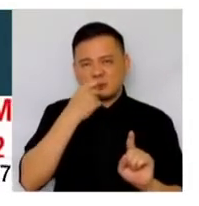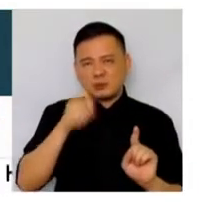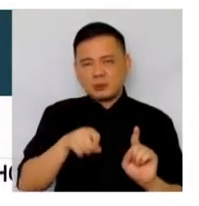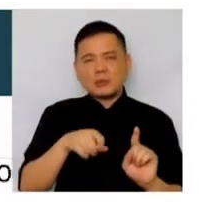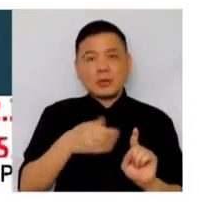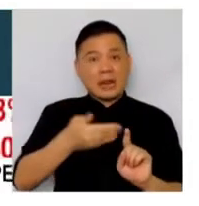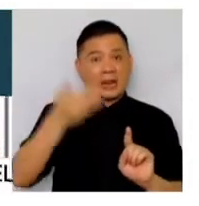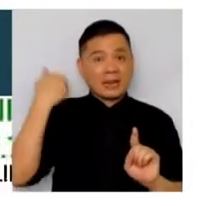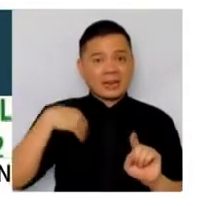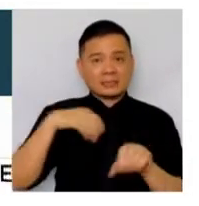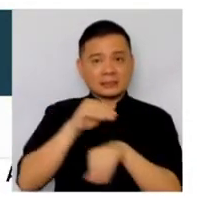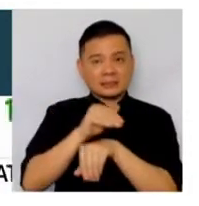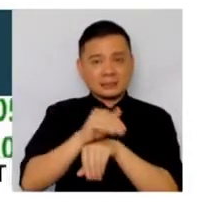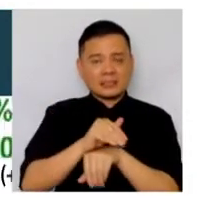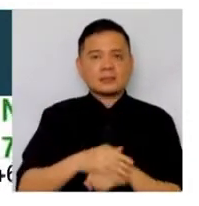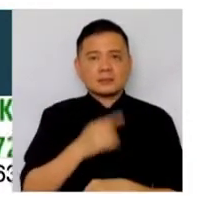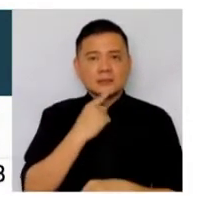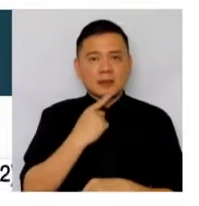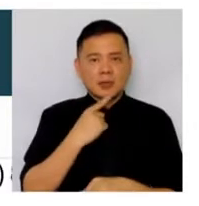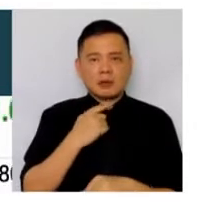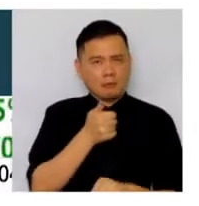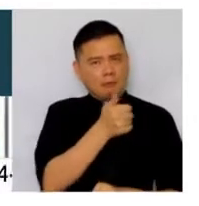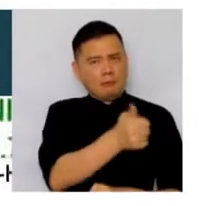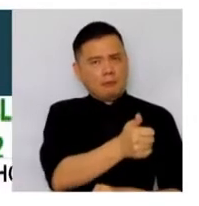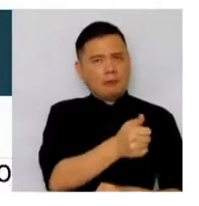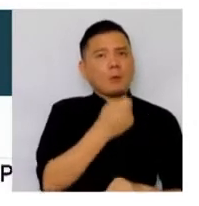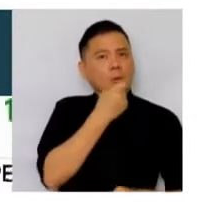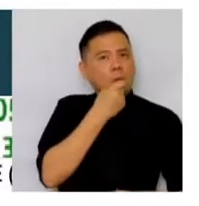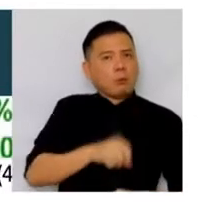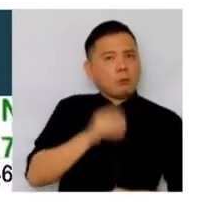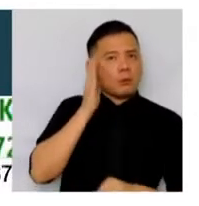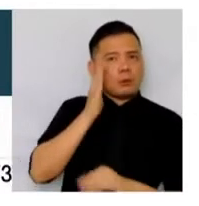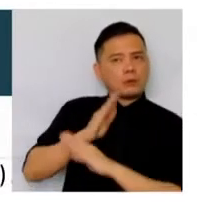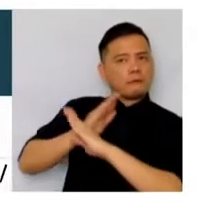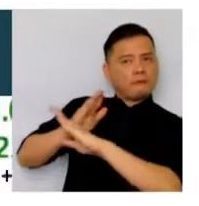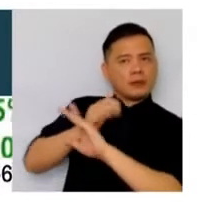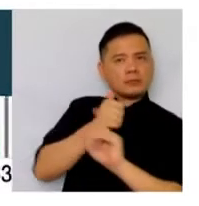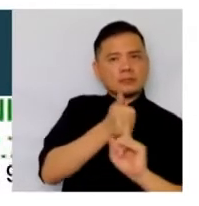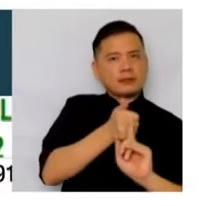today, that they will defend themselves,